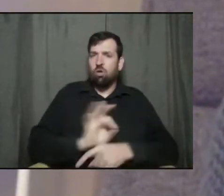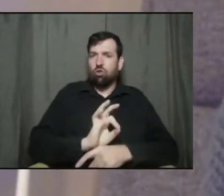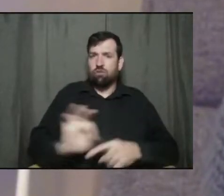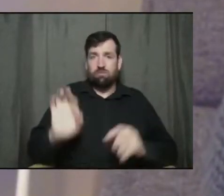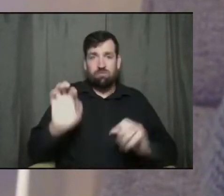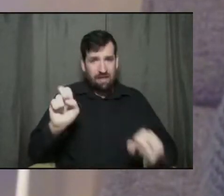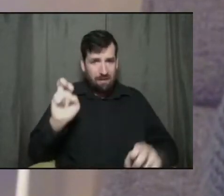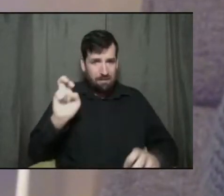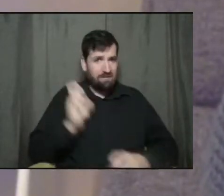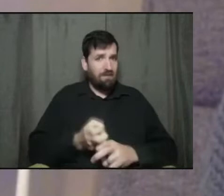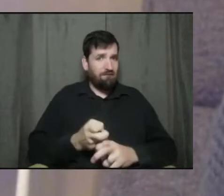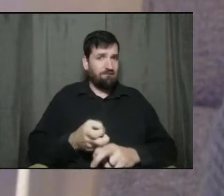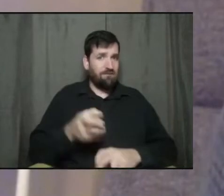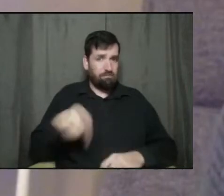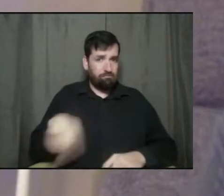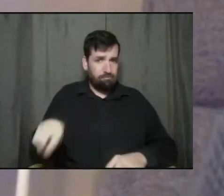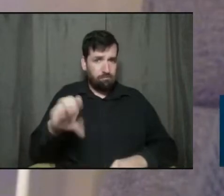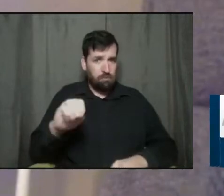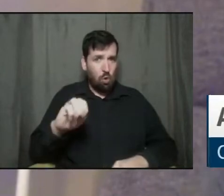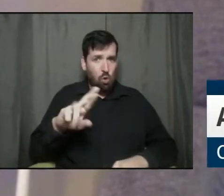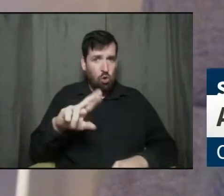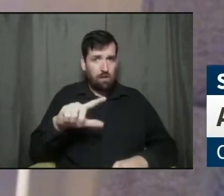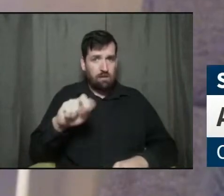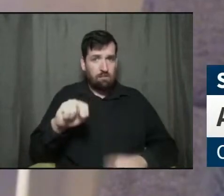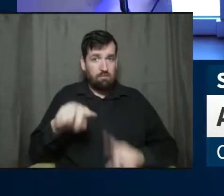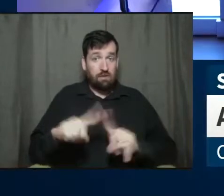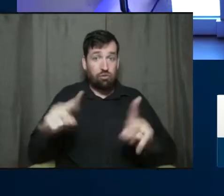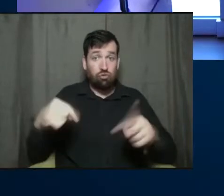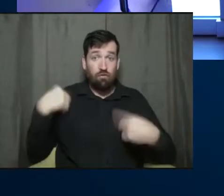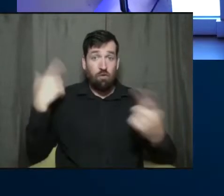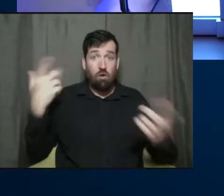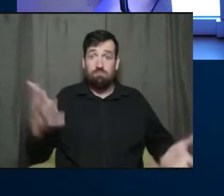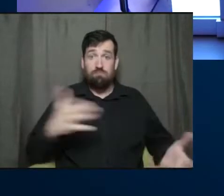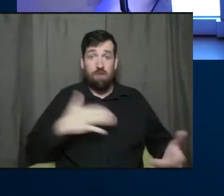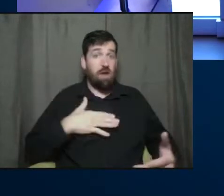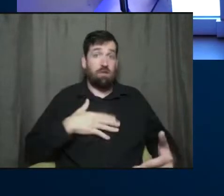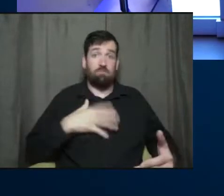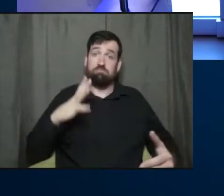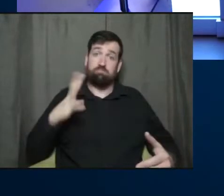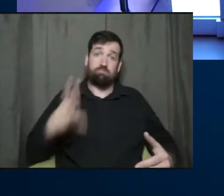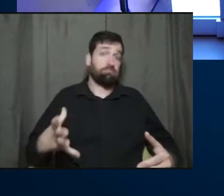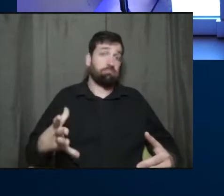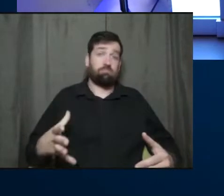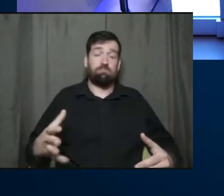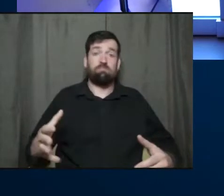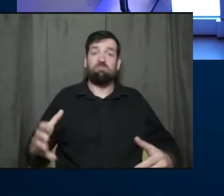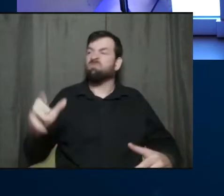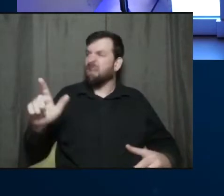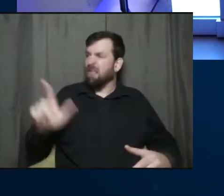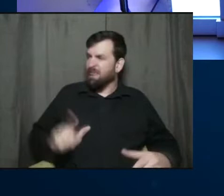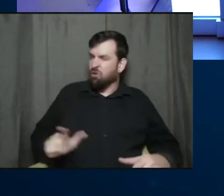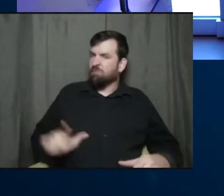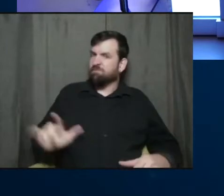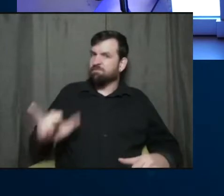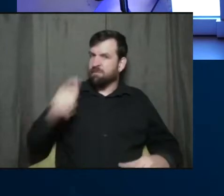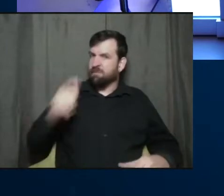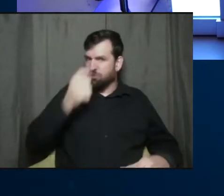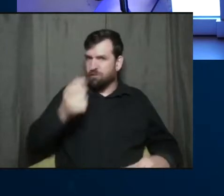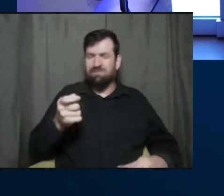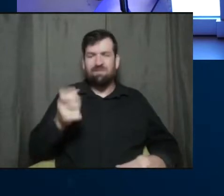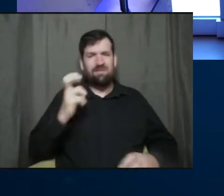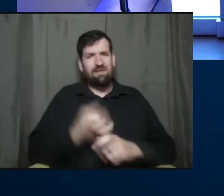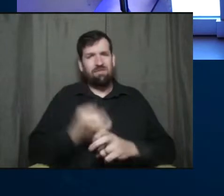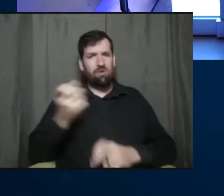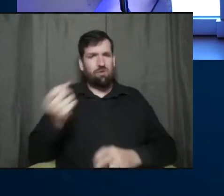on those organs. But so far, mine have been fine. Yeah, it's interesting, the liver thing. It's a little hard to completely understand it, but I think what's